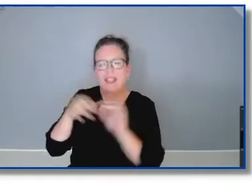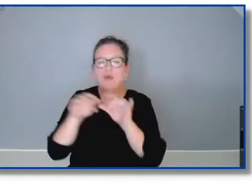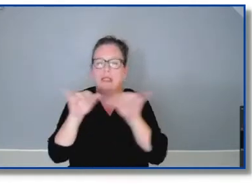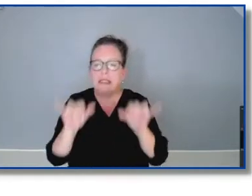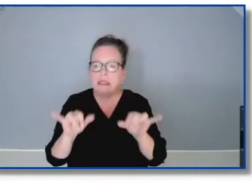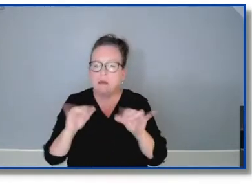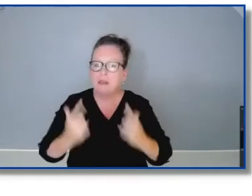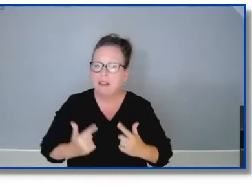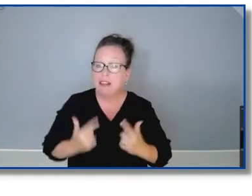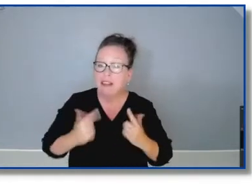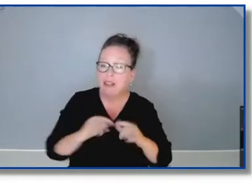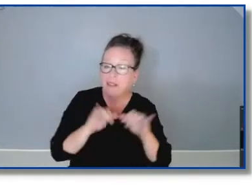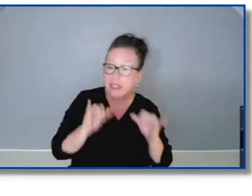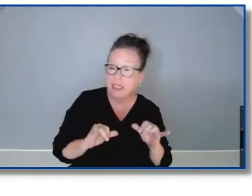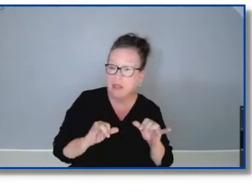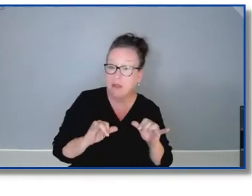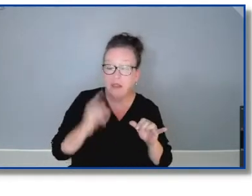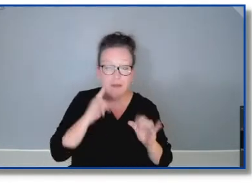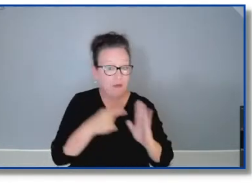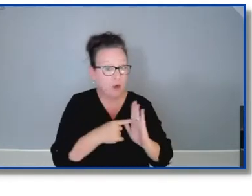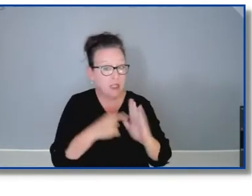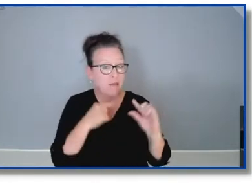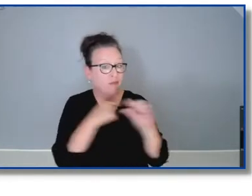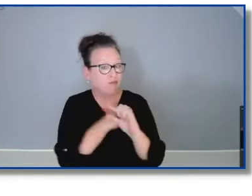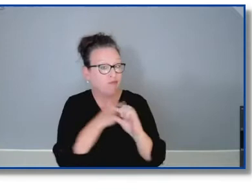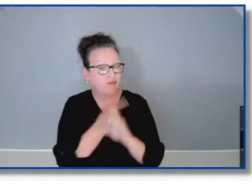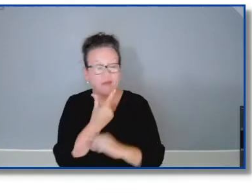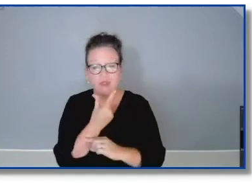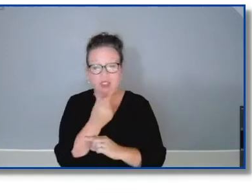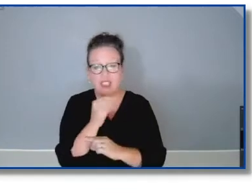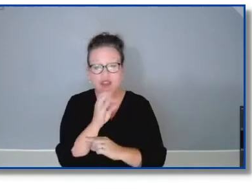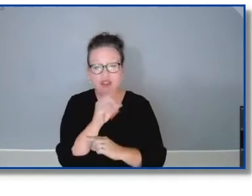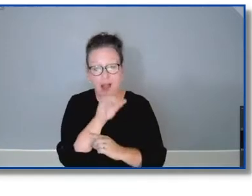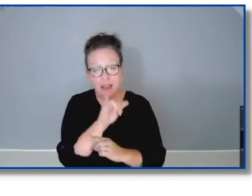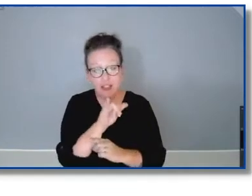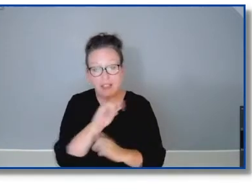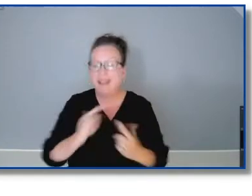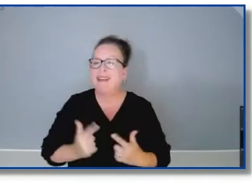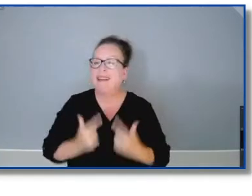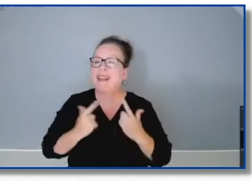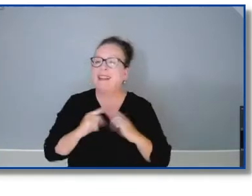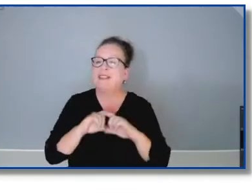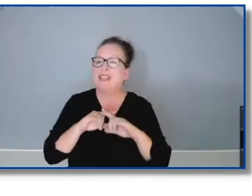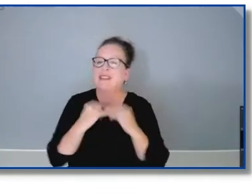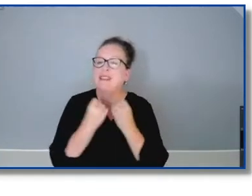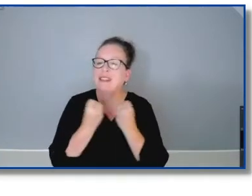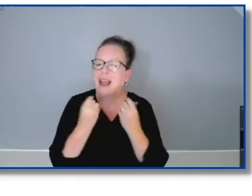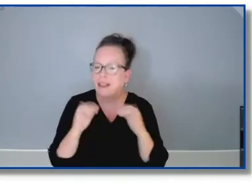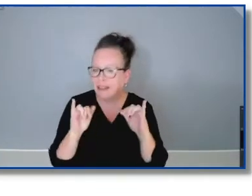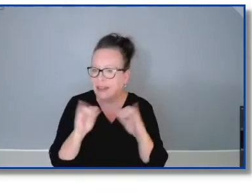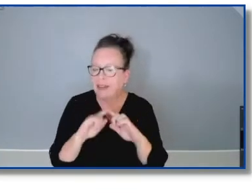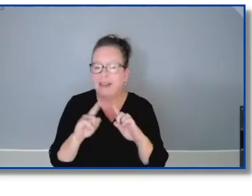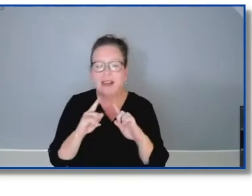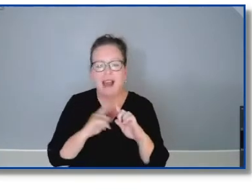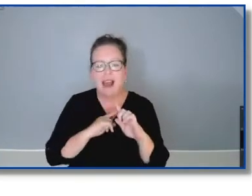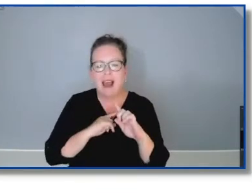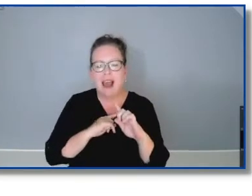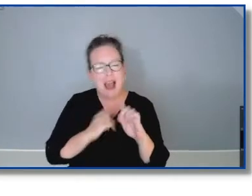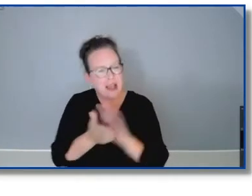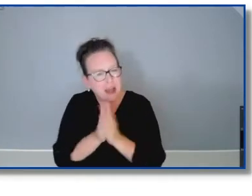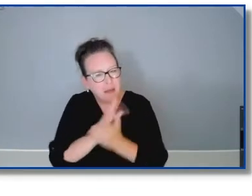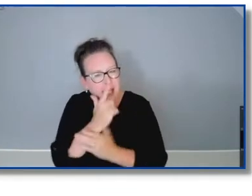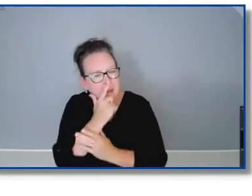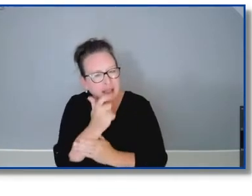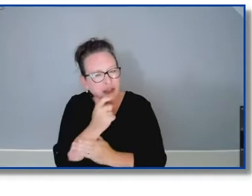geology, in society. And I got interested in emergence and in collective